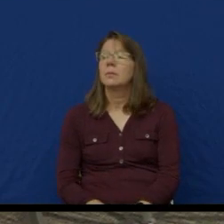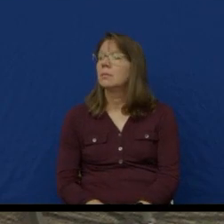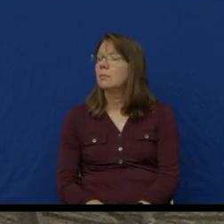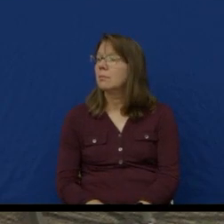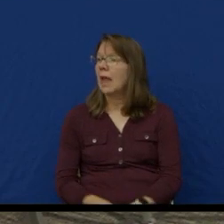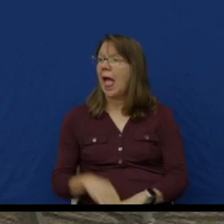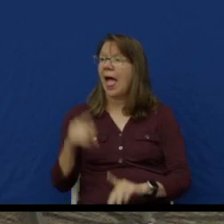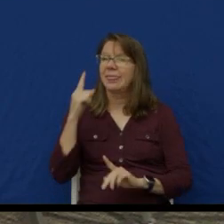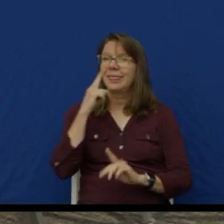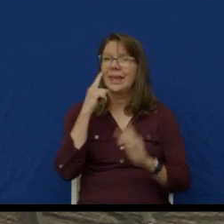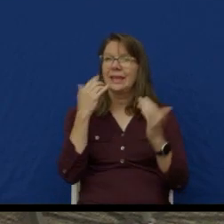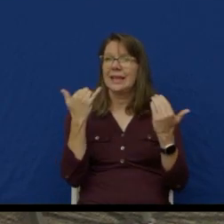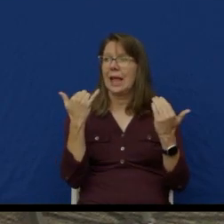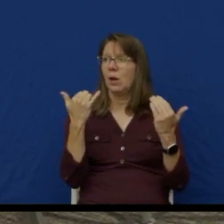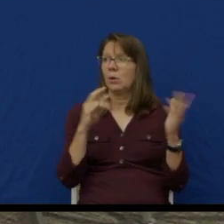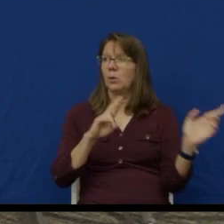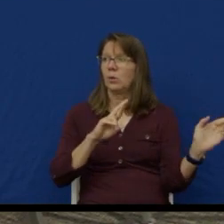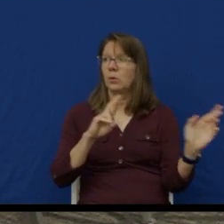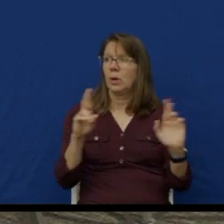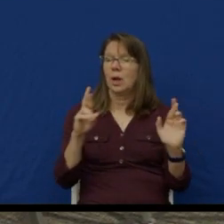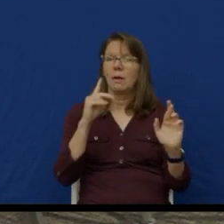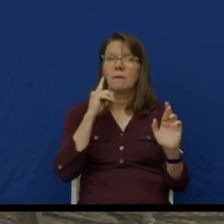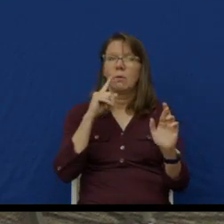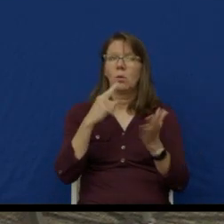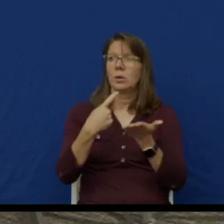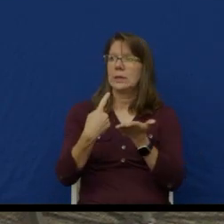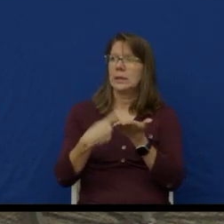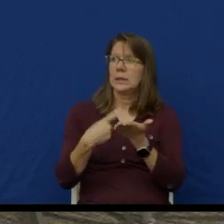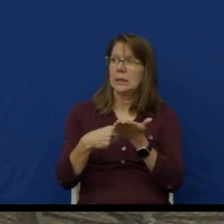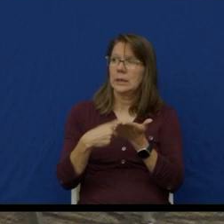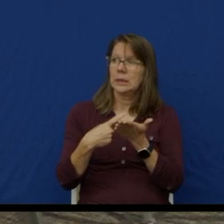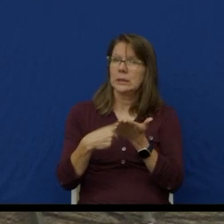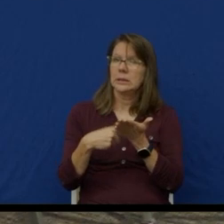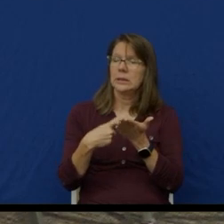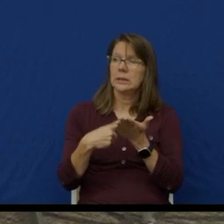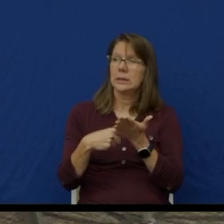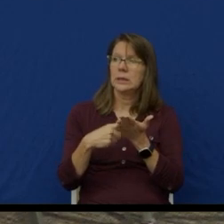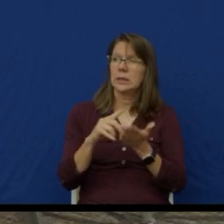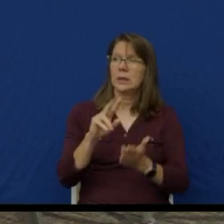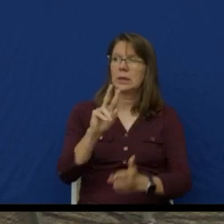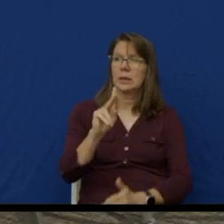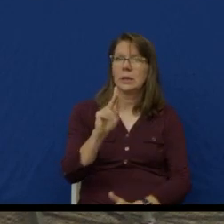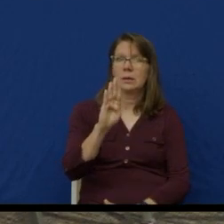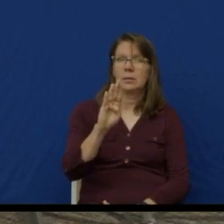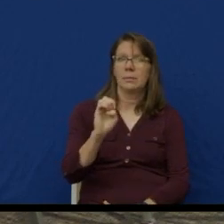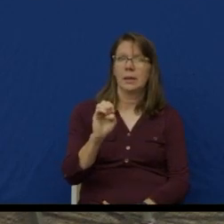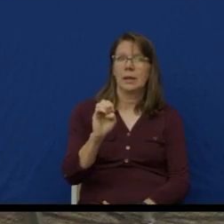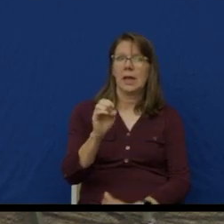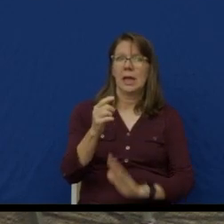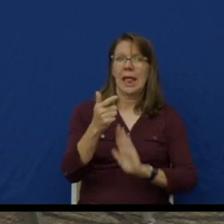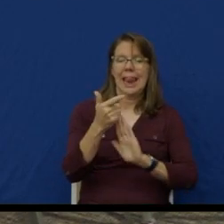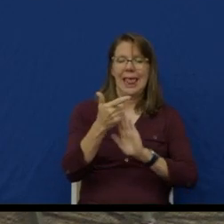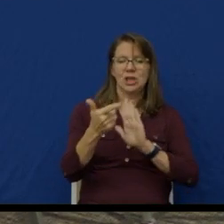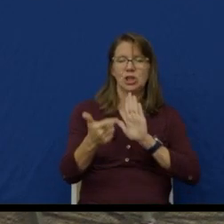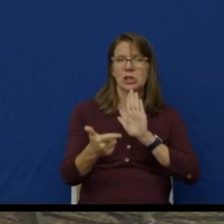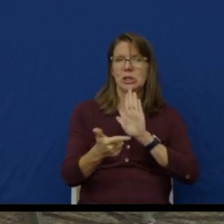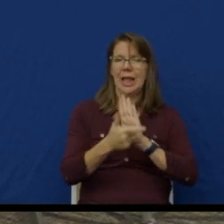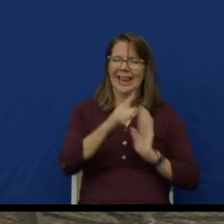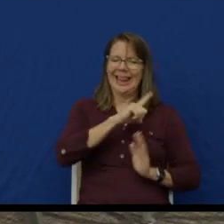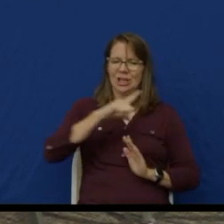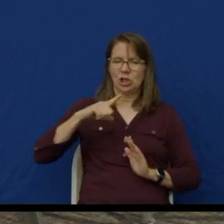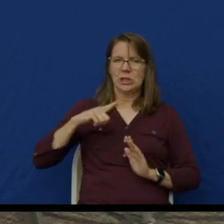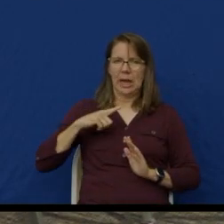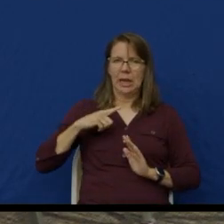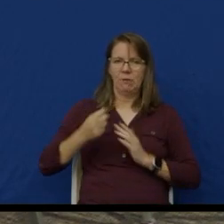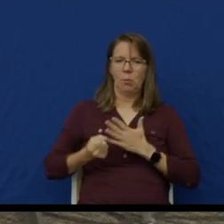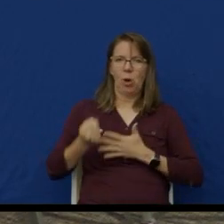I think we're now ready for our discussion of KBE legislative priorities. We